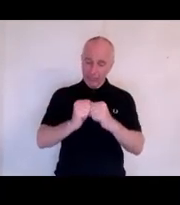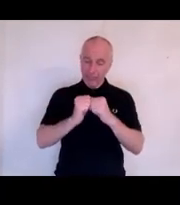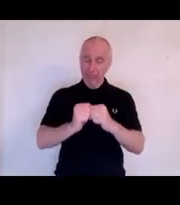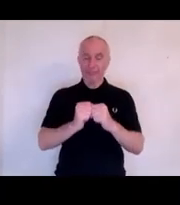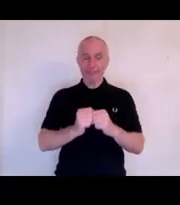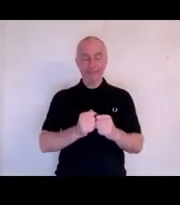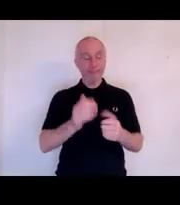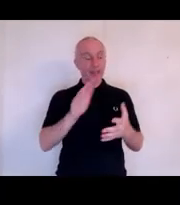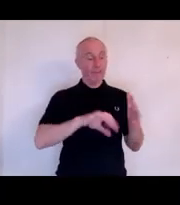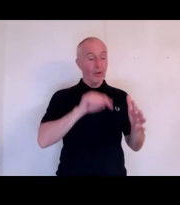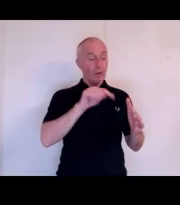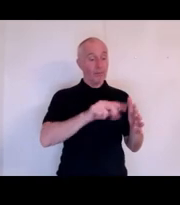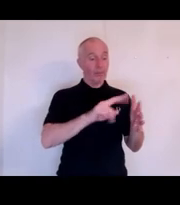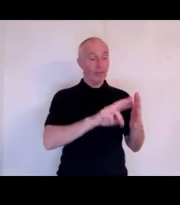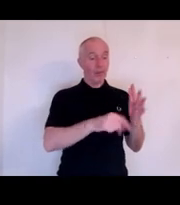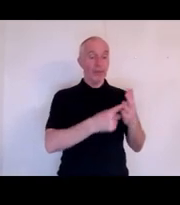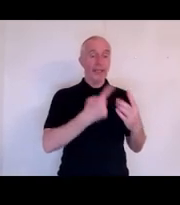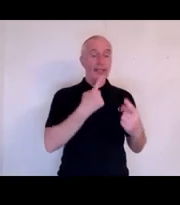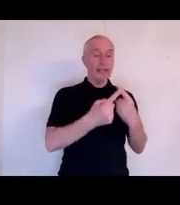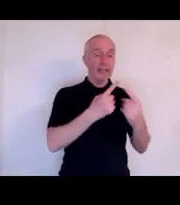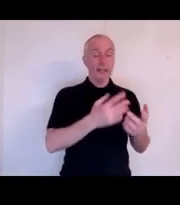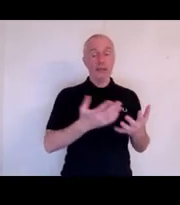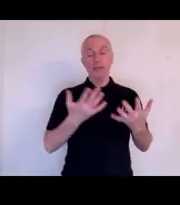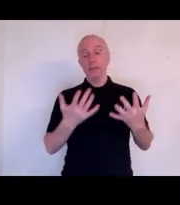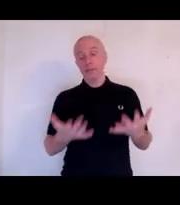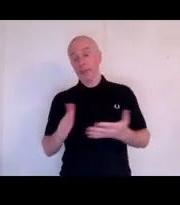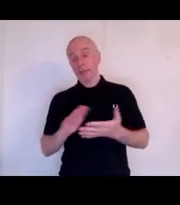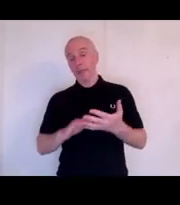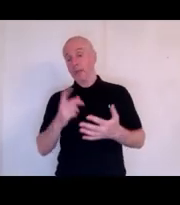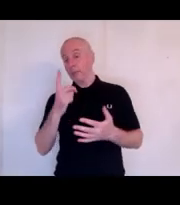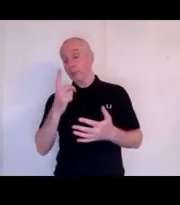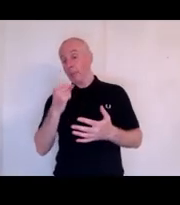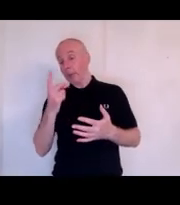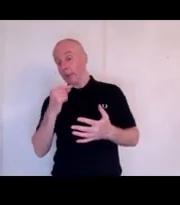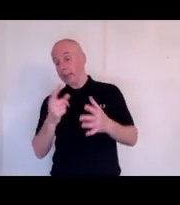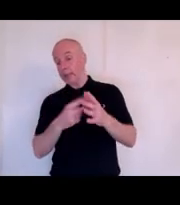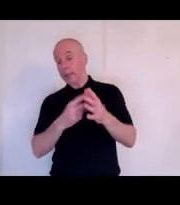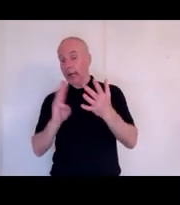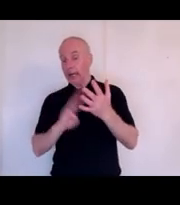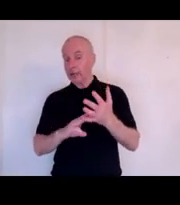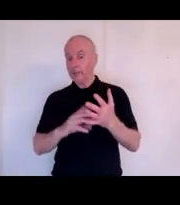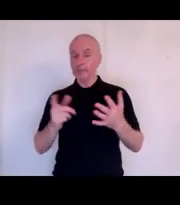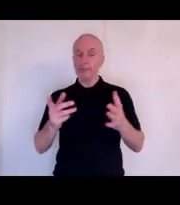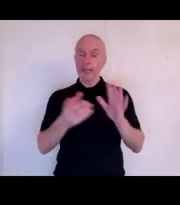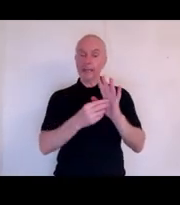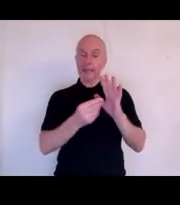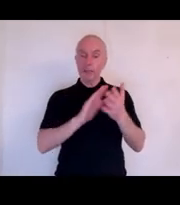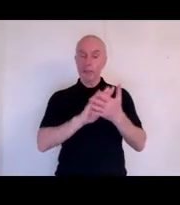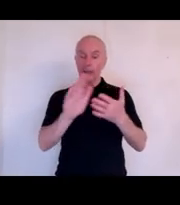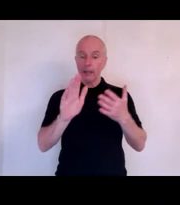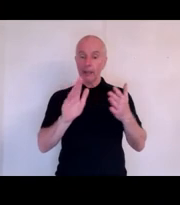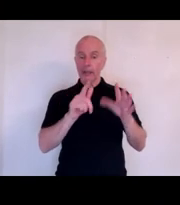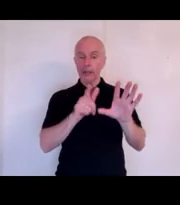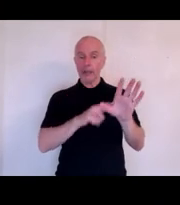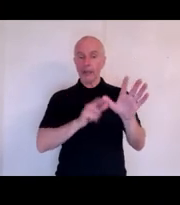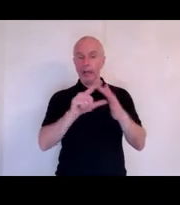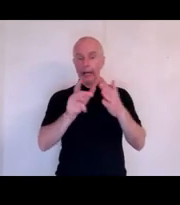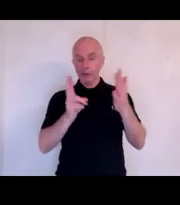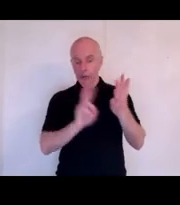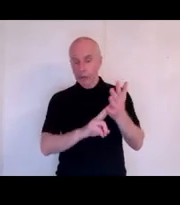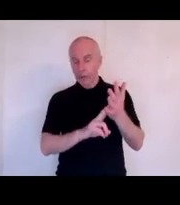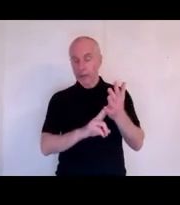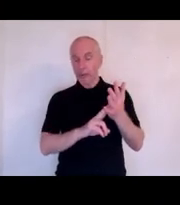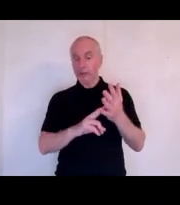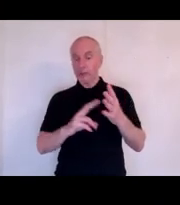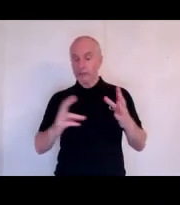So again, the probabilities of those different atoms, such as the hydrogen atoms, interacting and